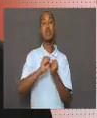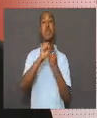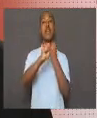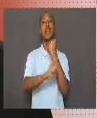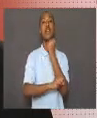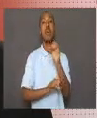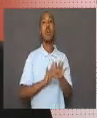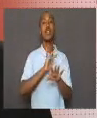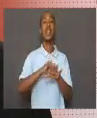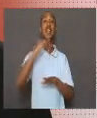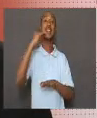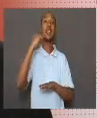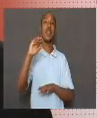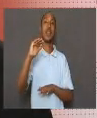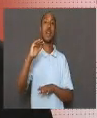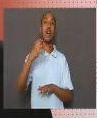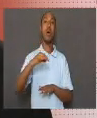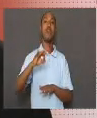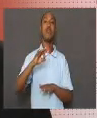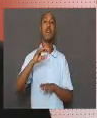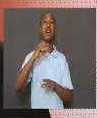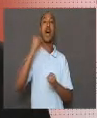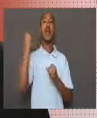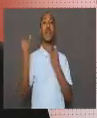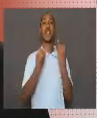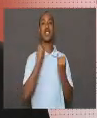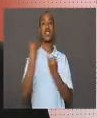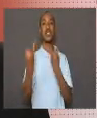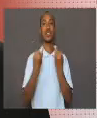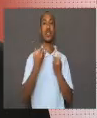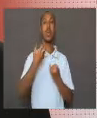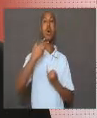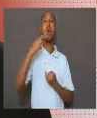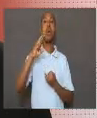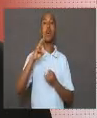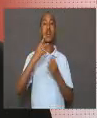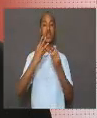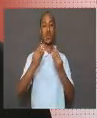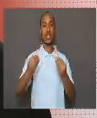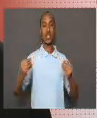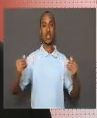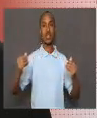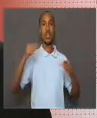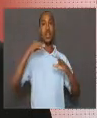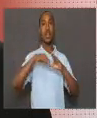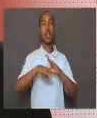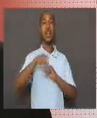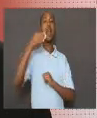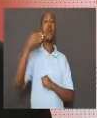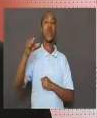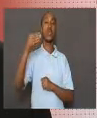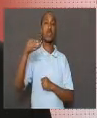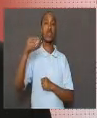depending on their degree of ionization or dissociation in